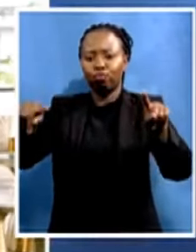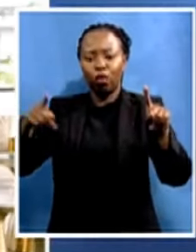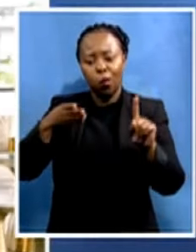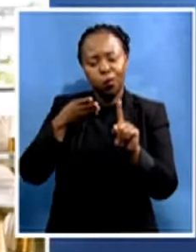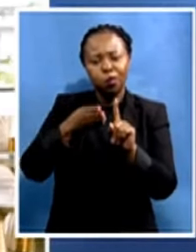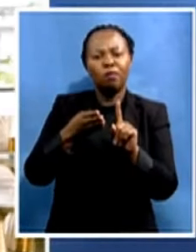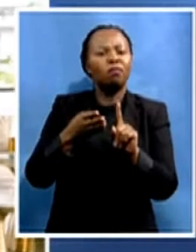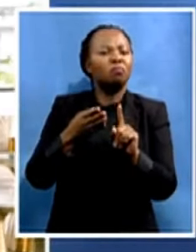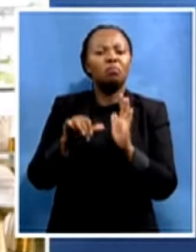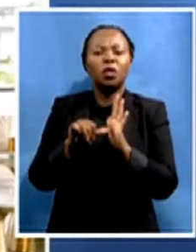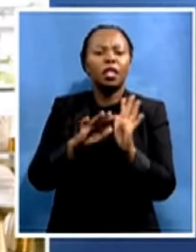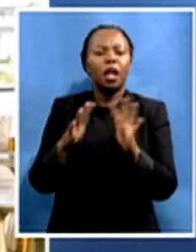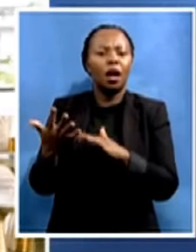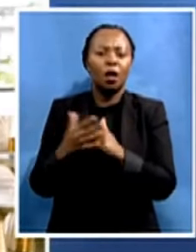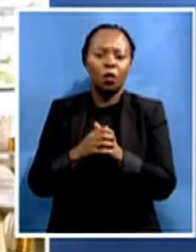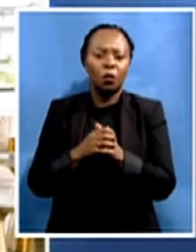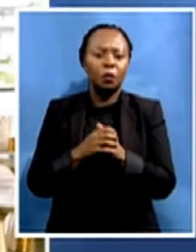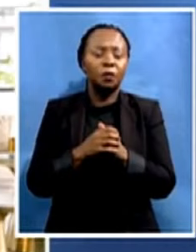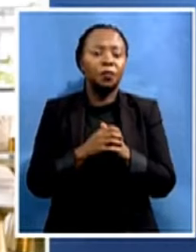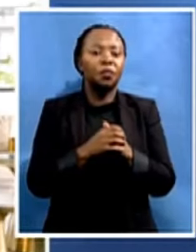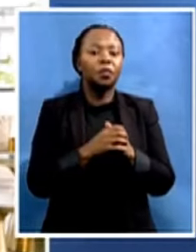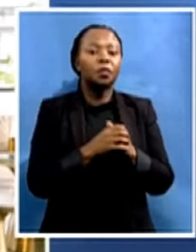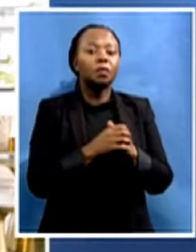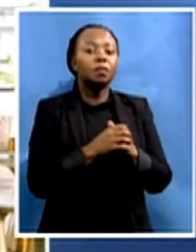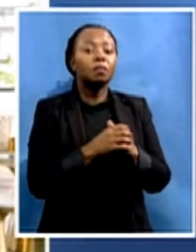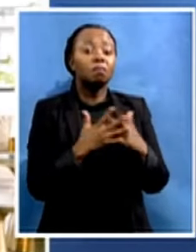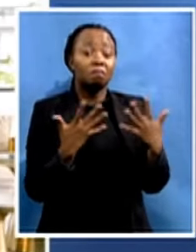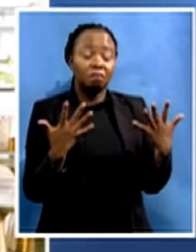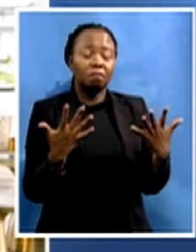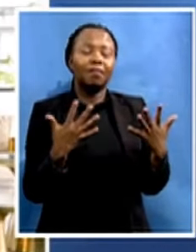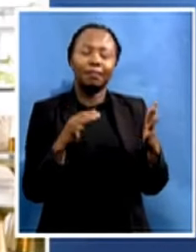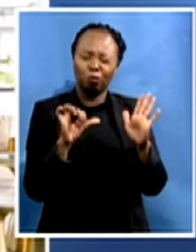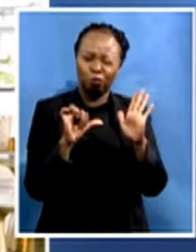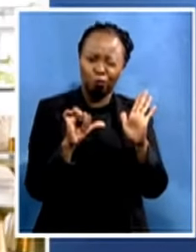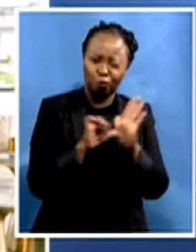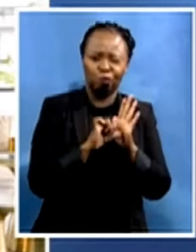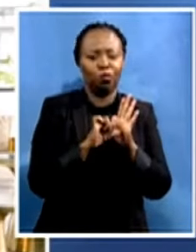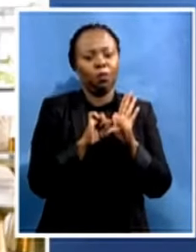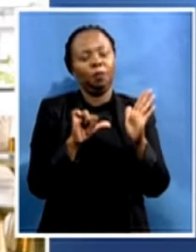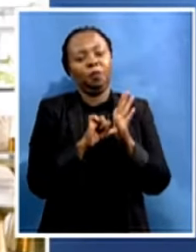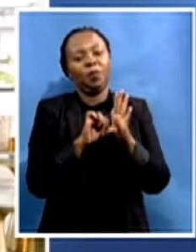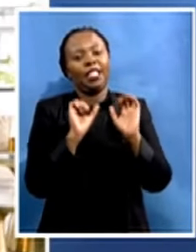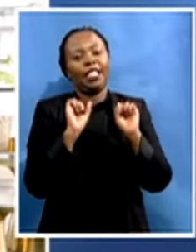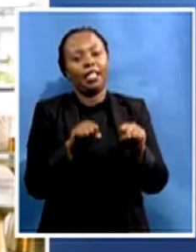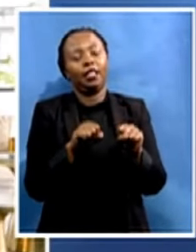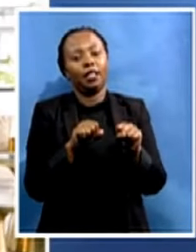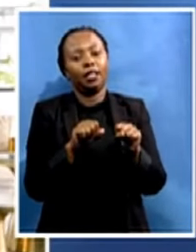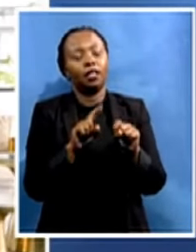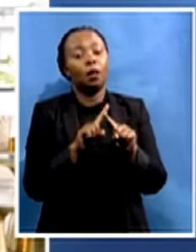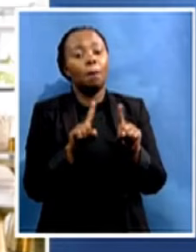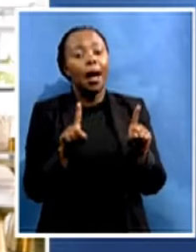Well, it is very, very important that we access vaccines from